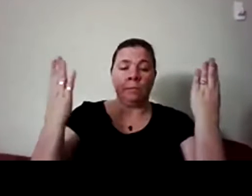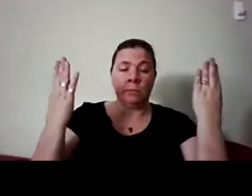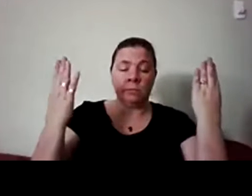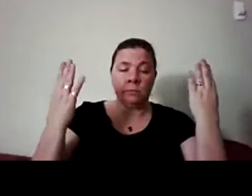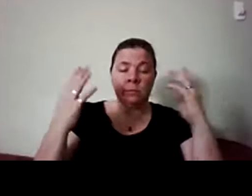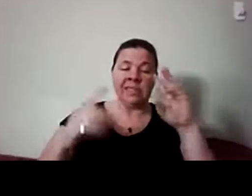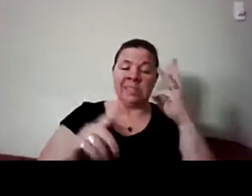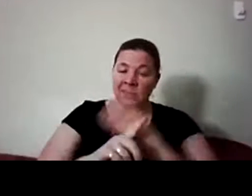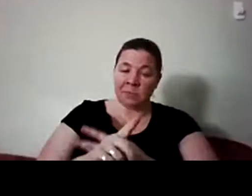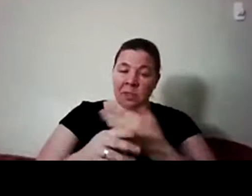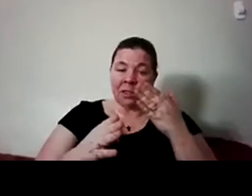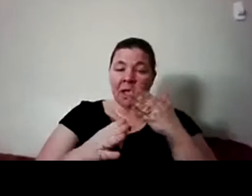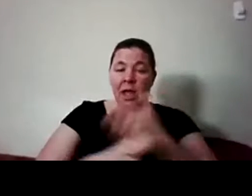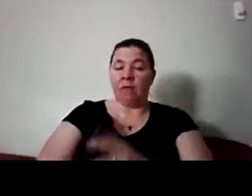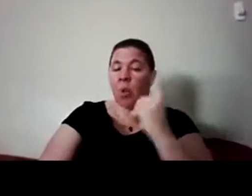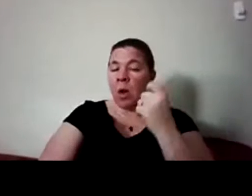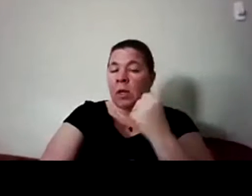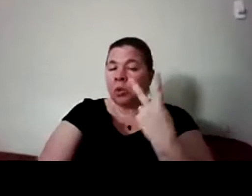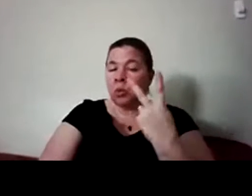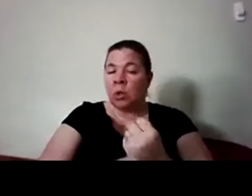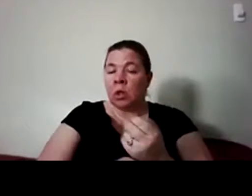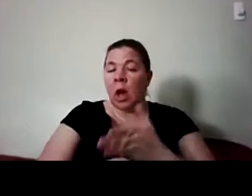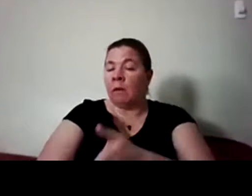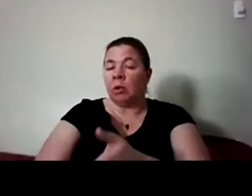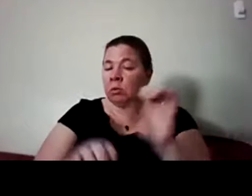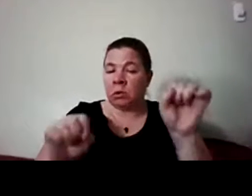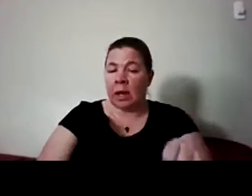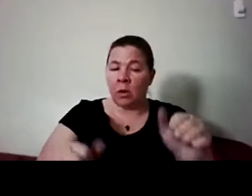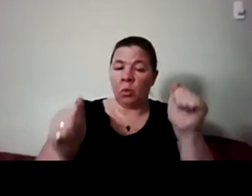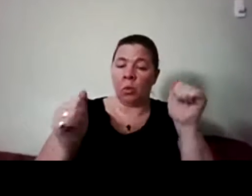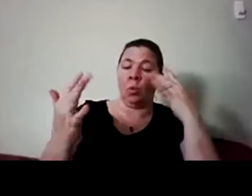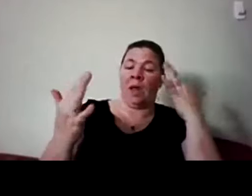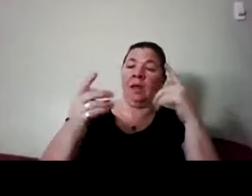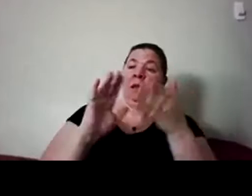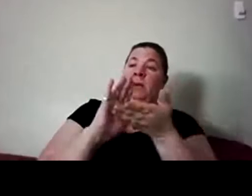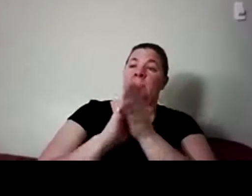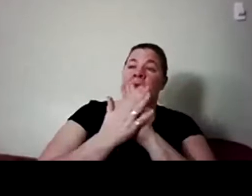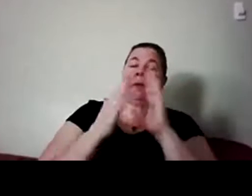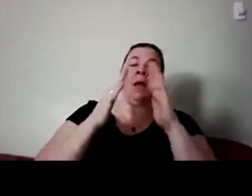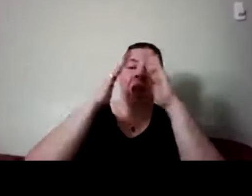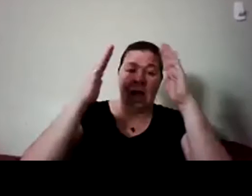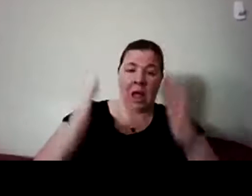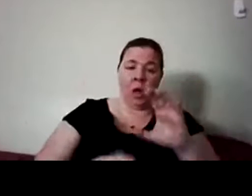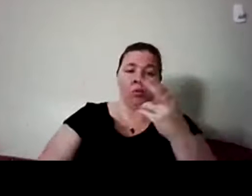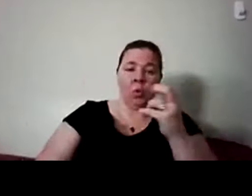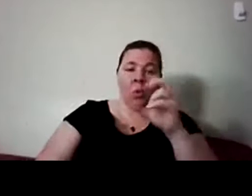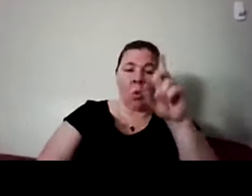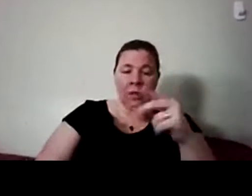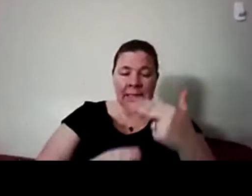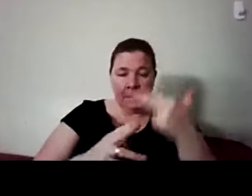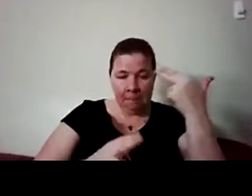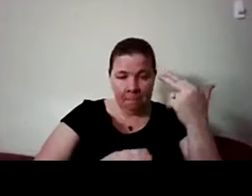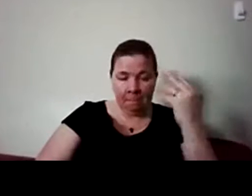6 months after launch, 1 year, 2 years after launch. Wait until it becomes a household name. You can now